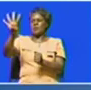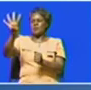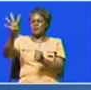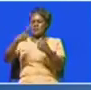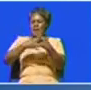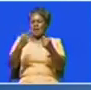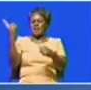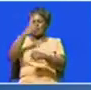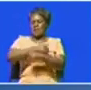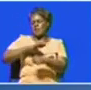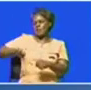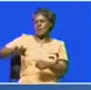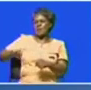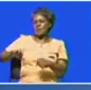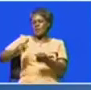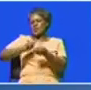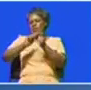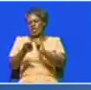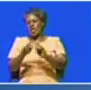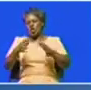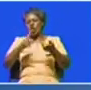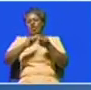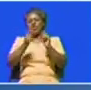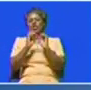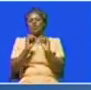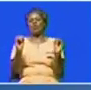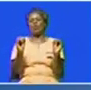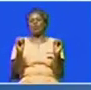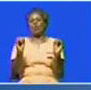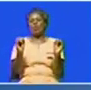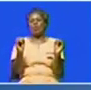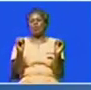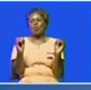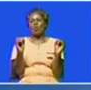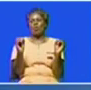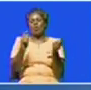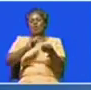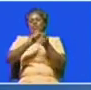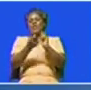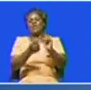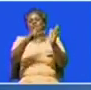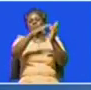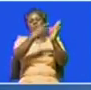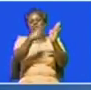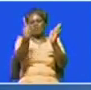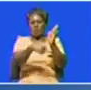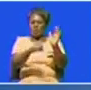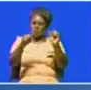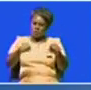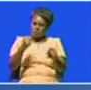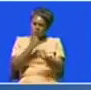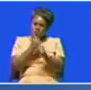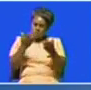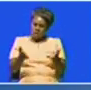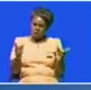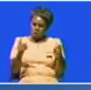than a month to go. Should we have reforms or not is the question. And just what do reforms mean? And is it possible to do that